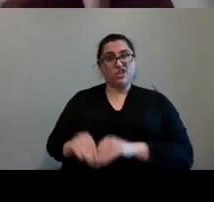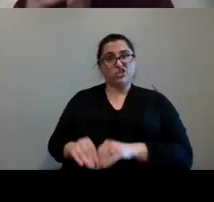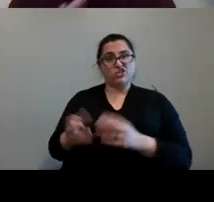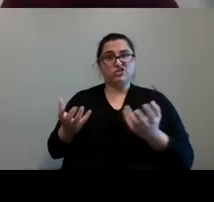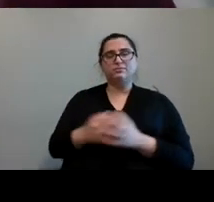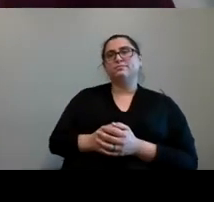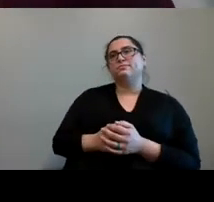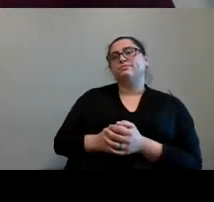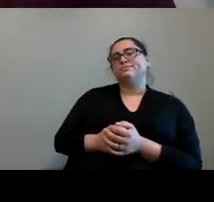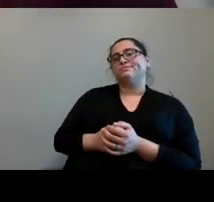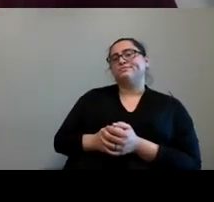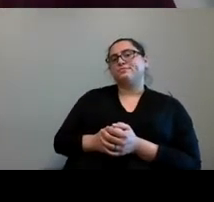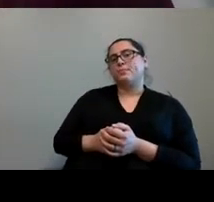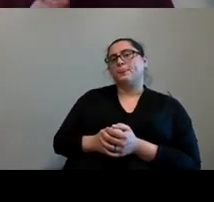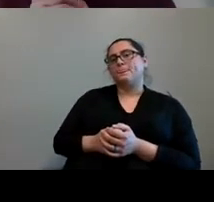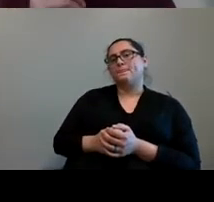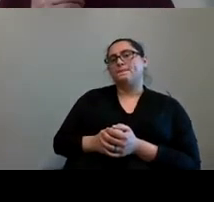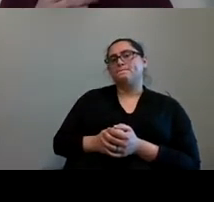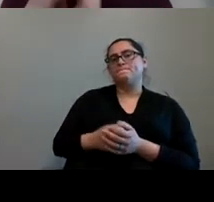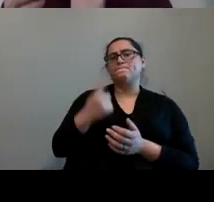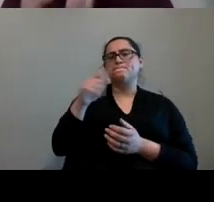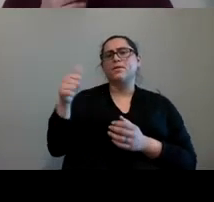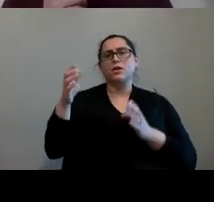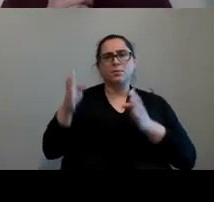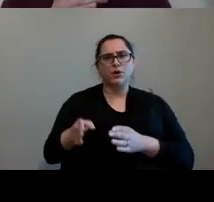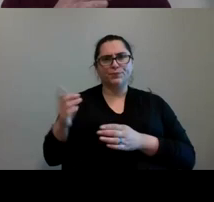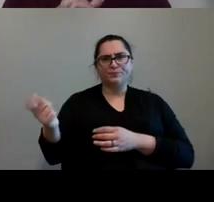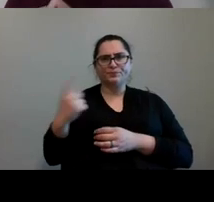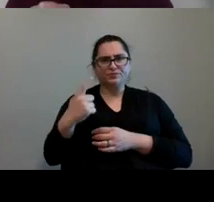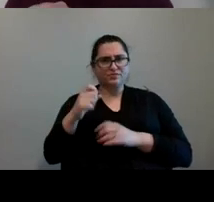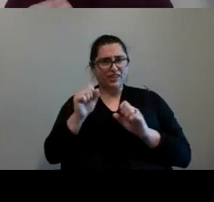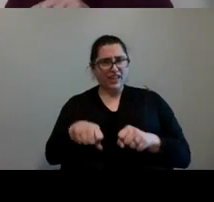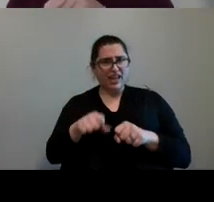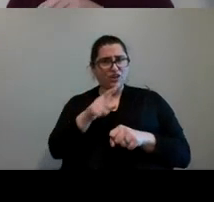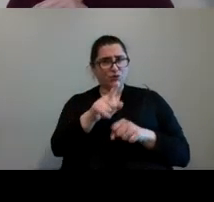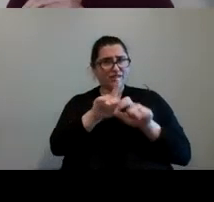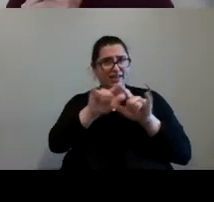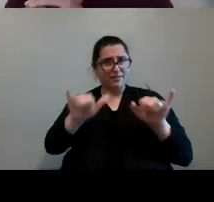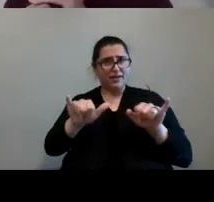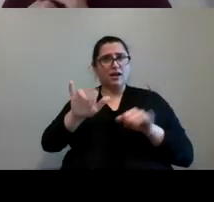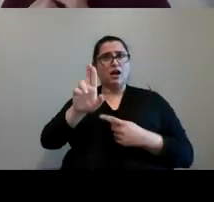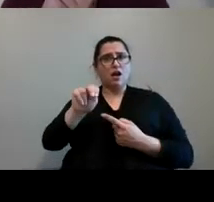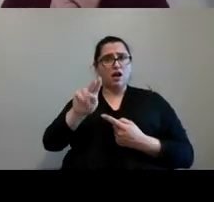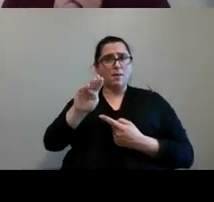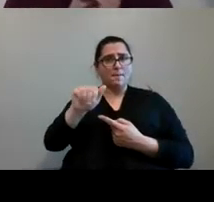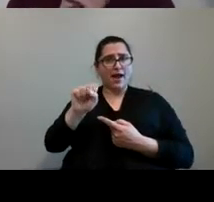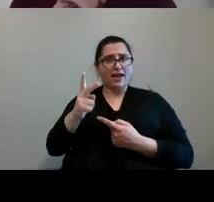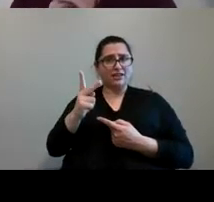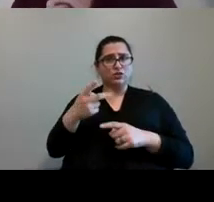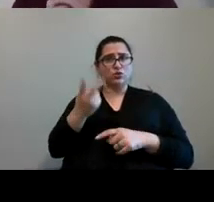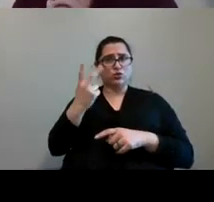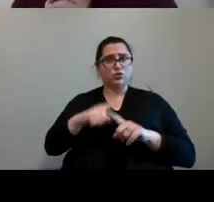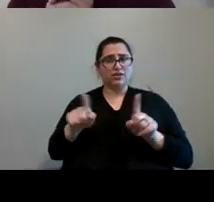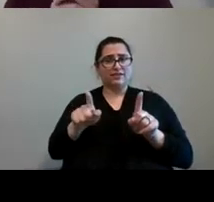And then Nasos asks if you can simultaneously unmask 2+ positions from ESM1V and